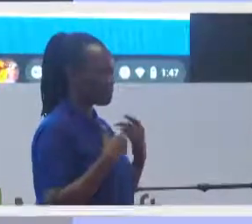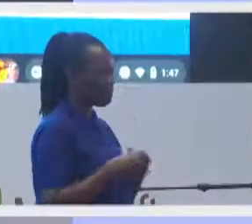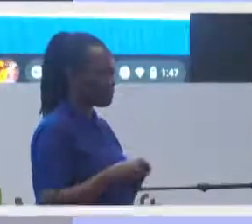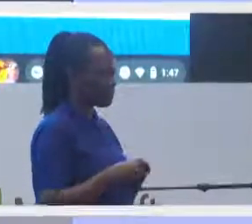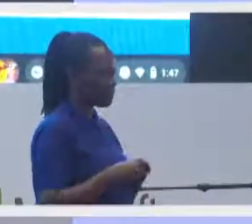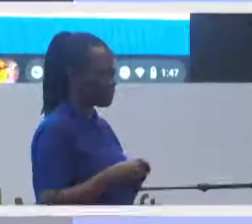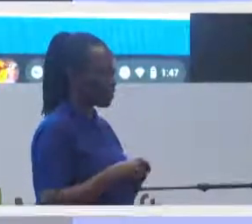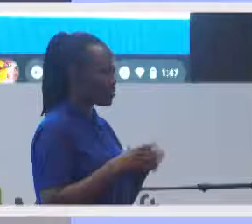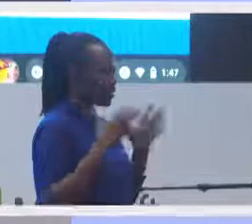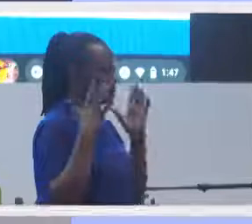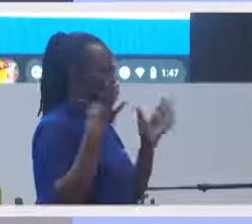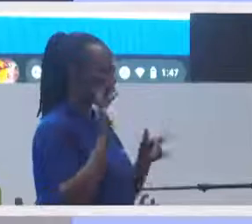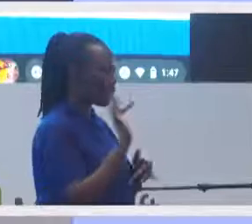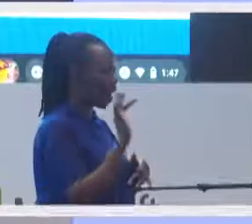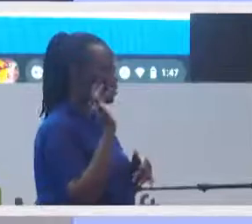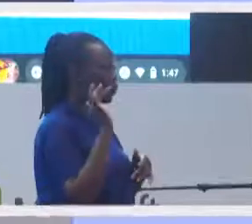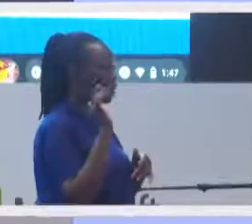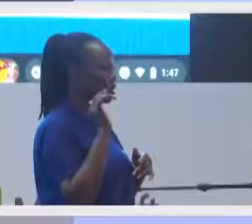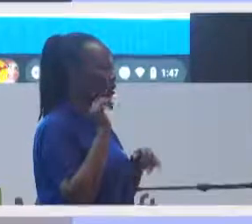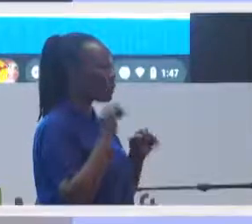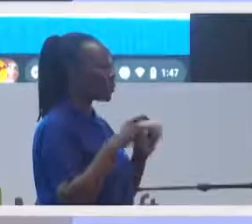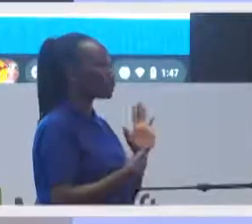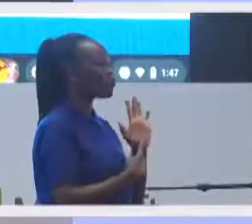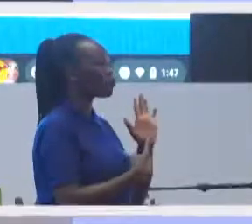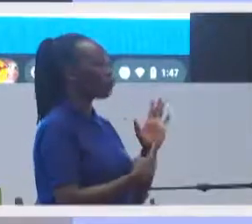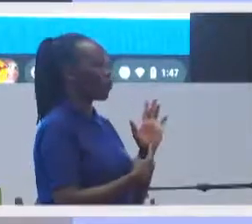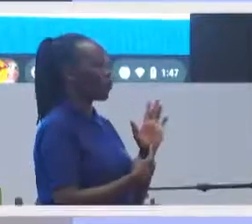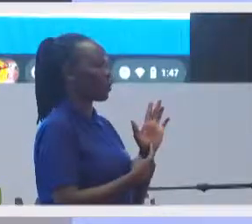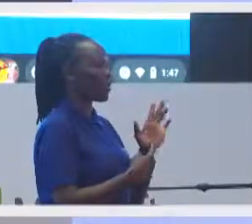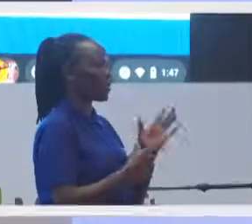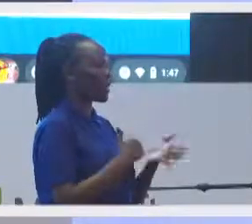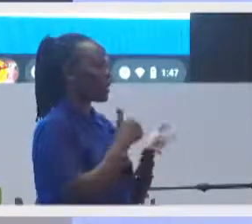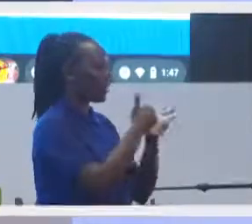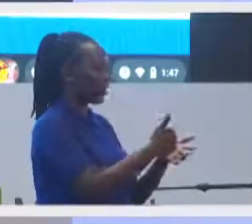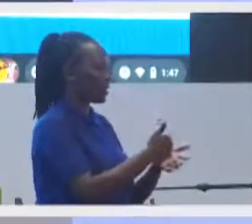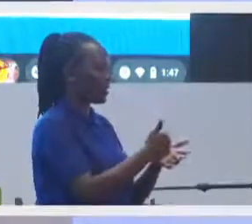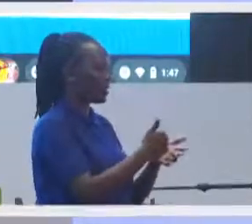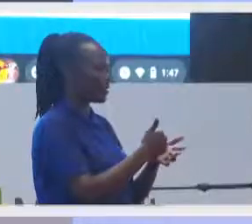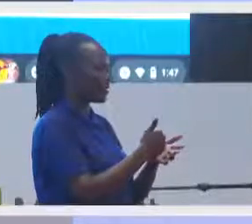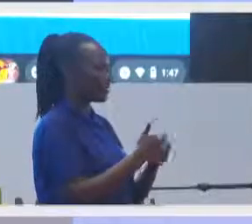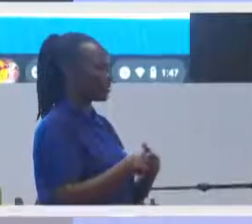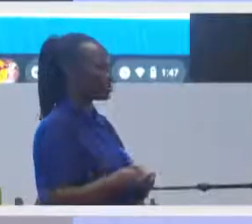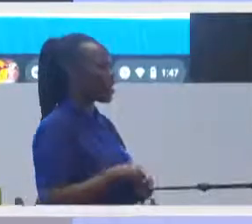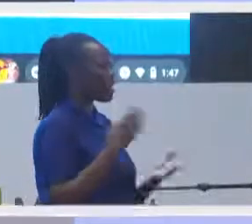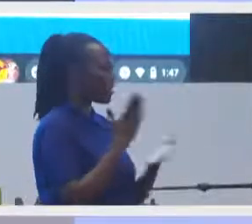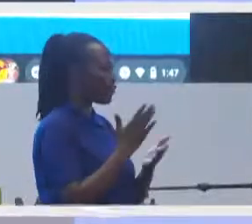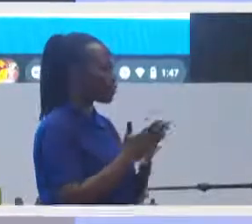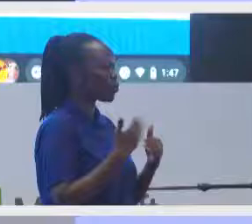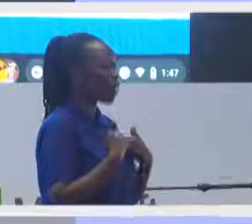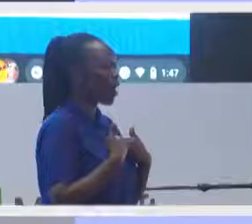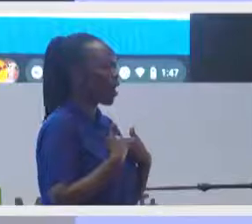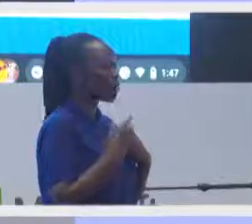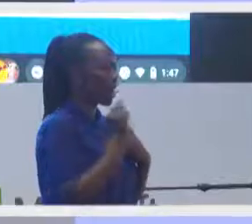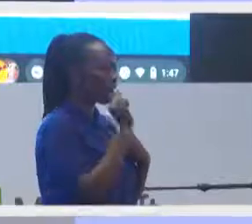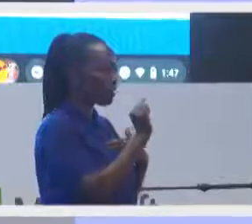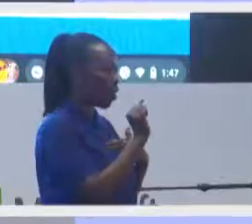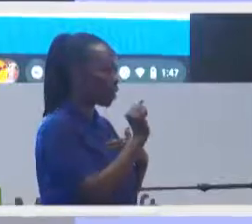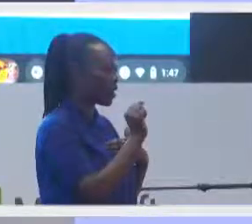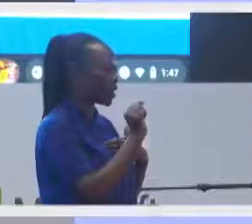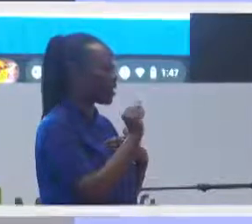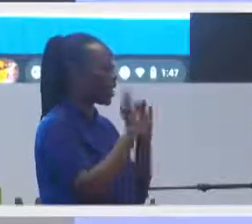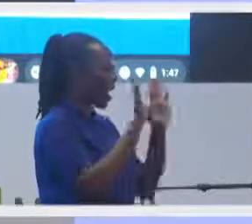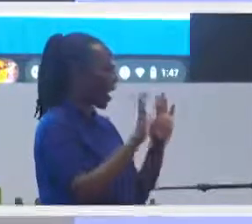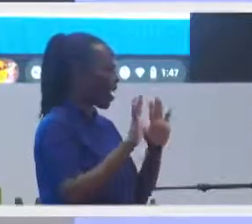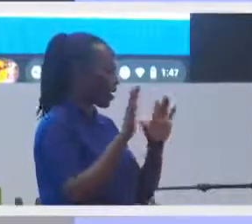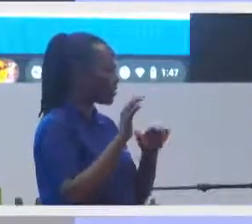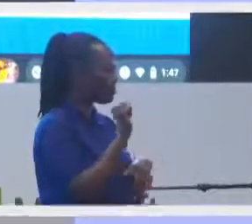big button, it's gonna bring up the assistant and perform the action. And of course, there's a small ad here. Please watch the